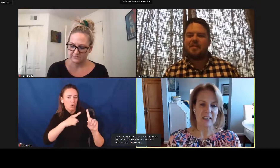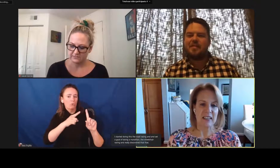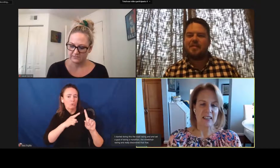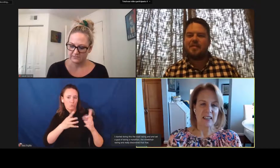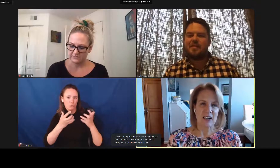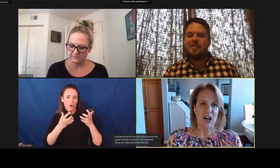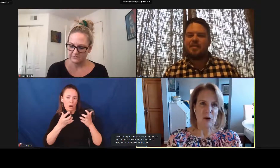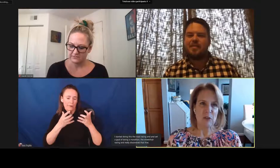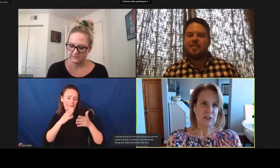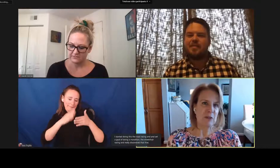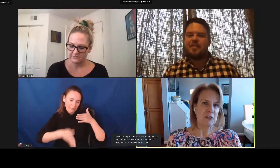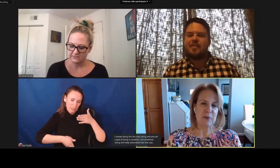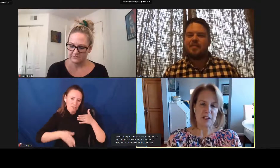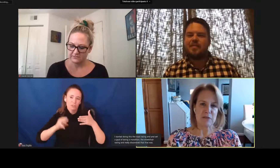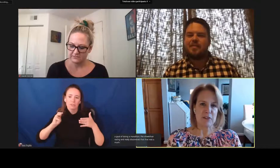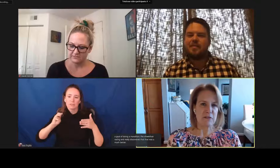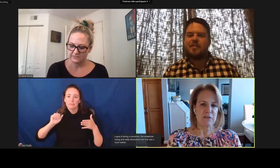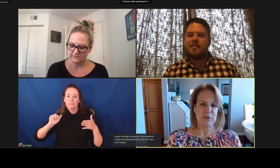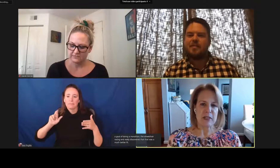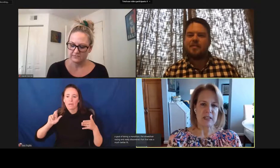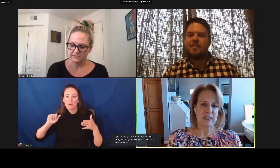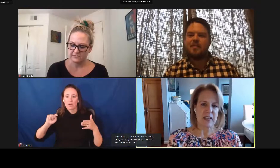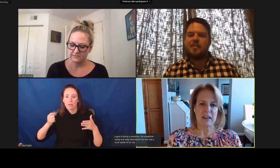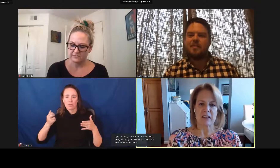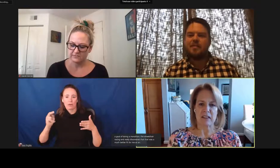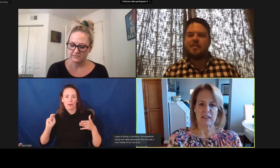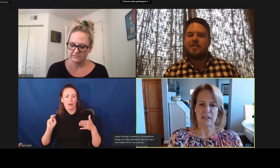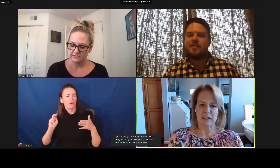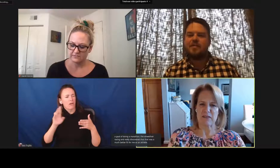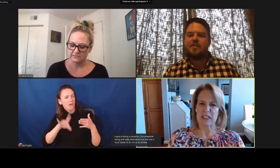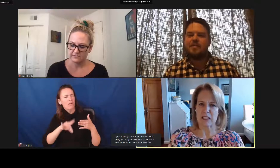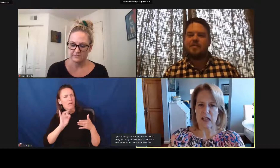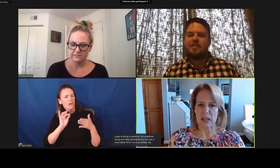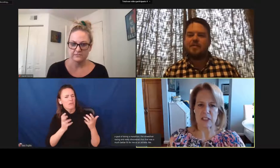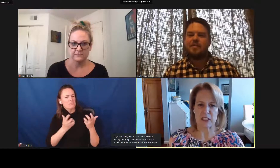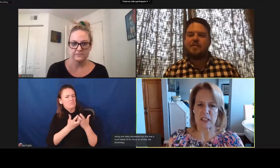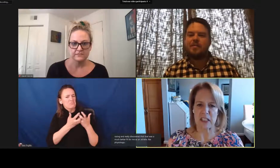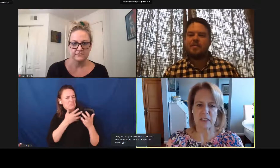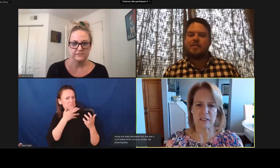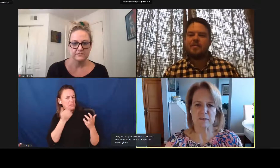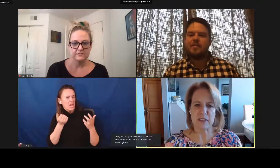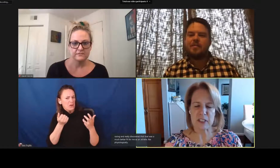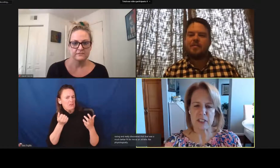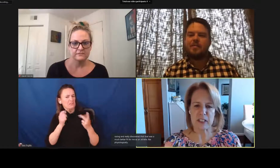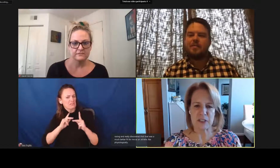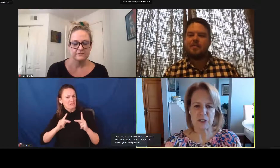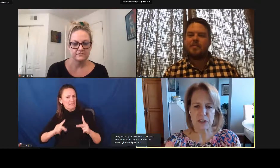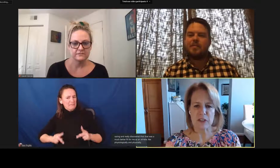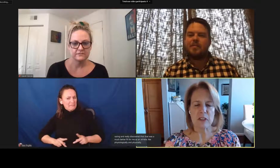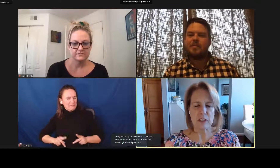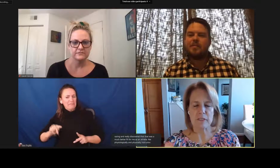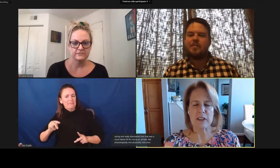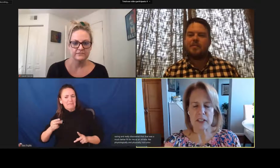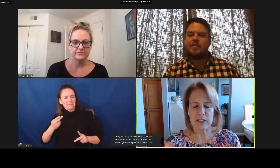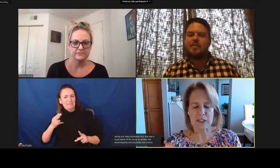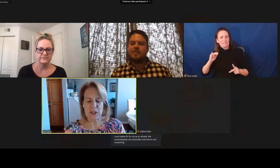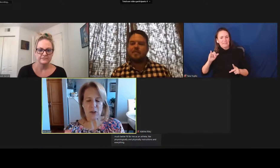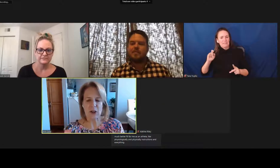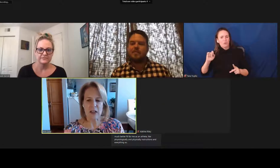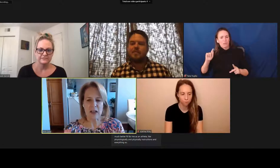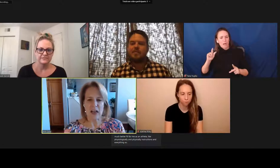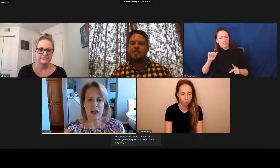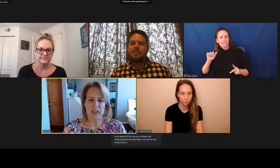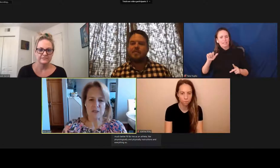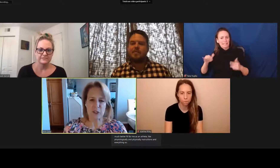that was a much better fit for me as an athlete, like physiologically and physically and structurally and everything.